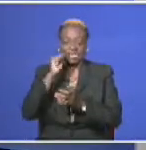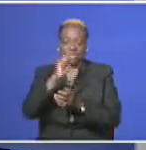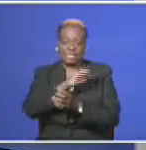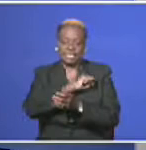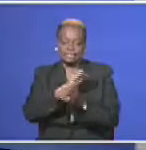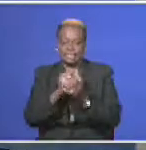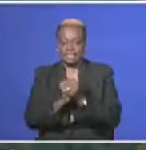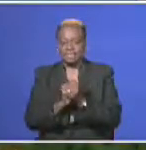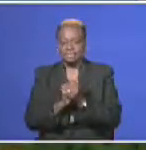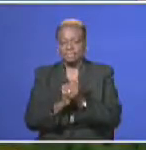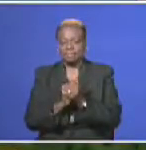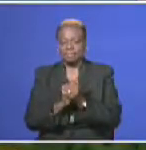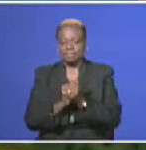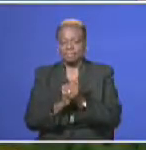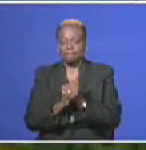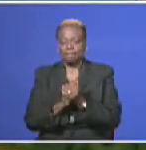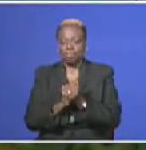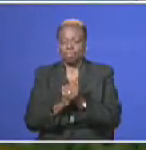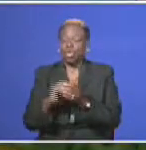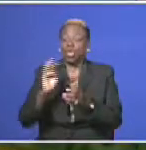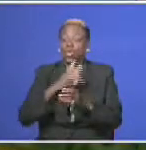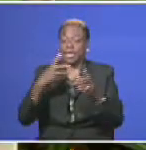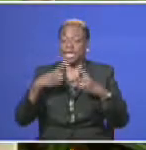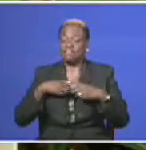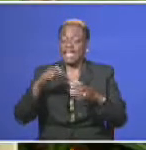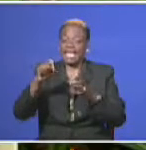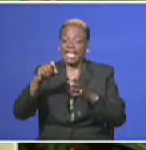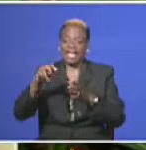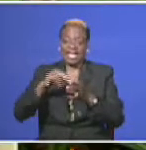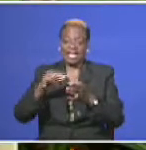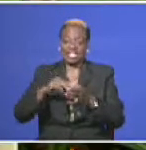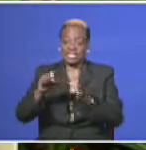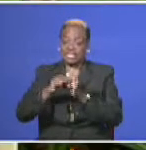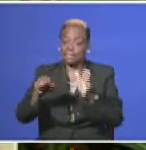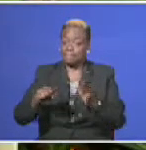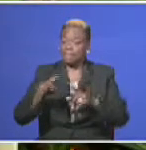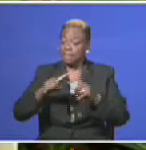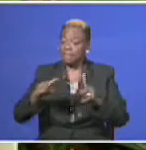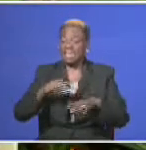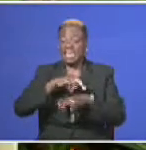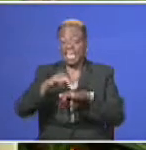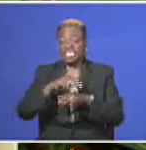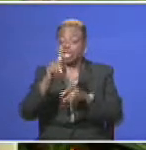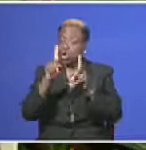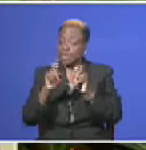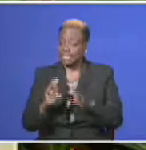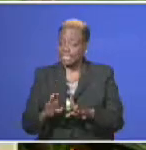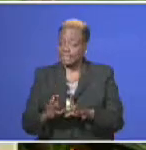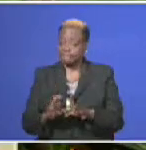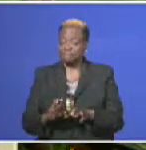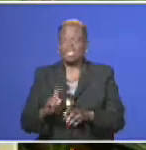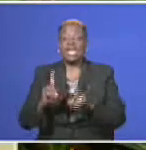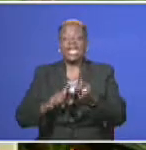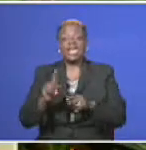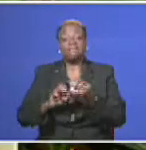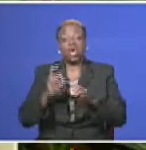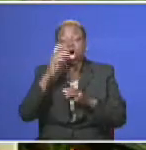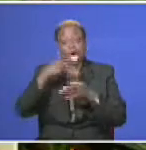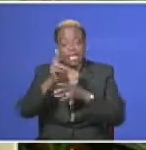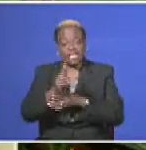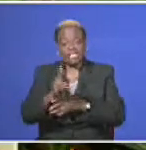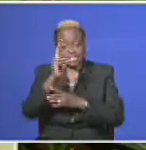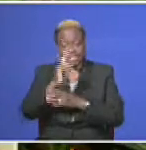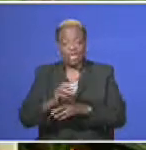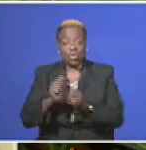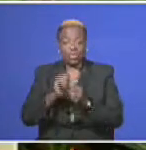Smith. Although we have national symbols, but we also have a national question. And if you're honest with yourself, how many times